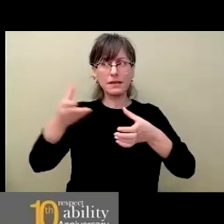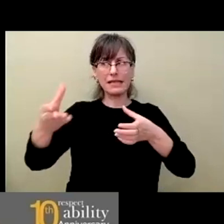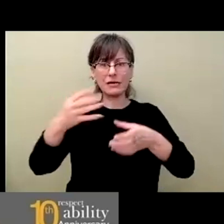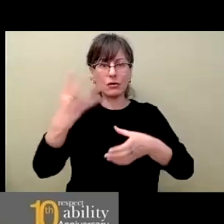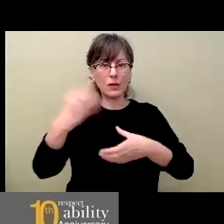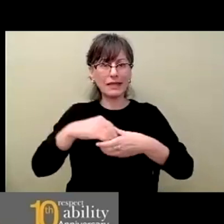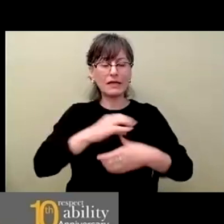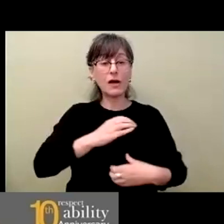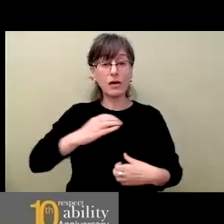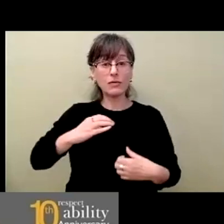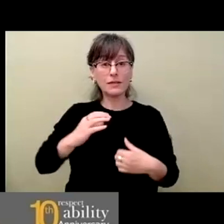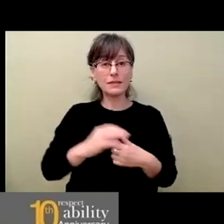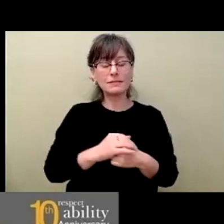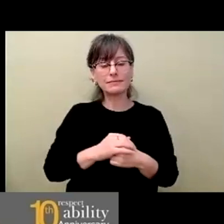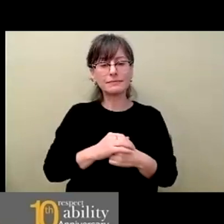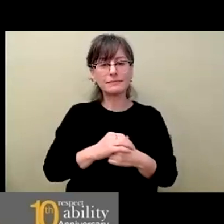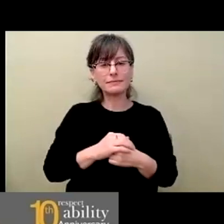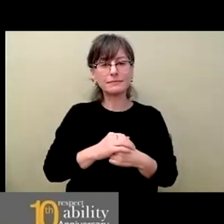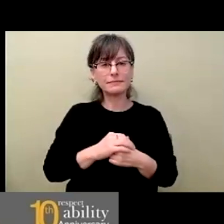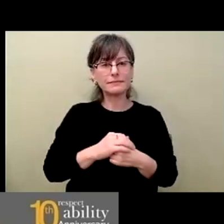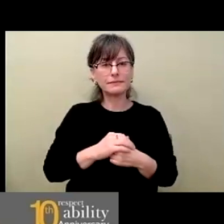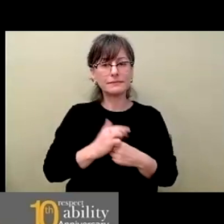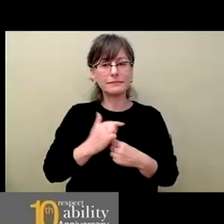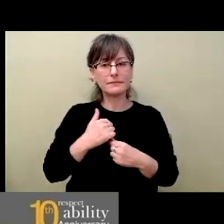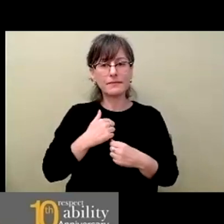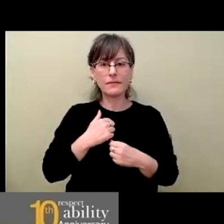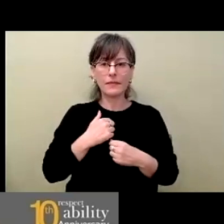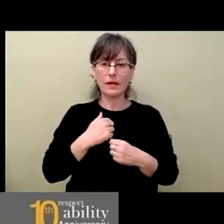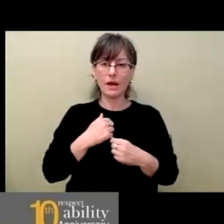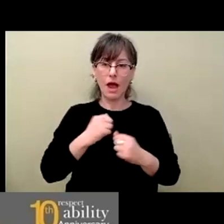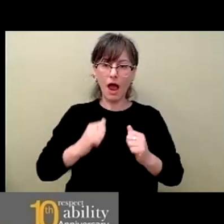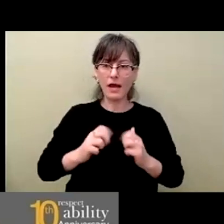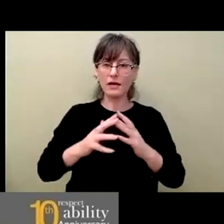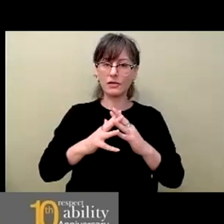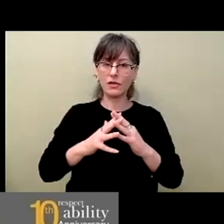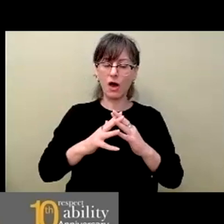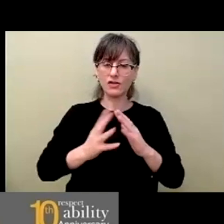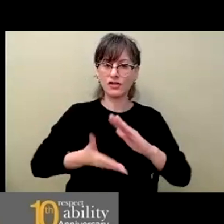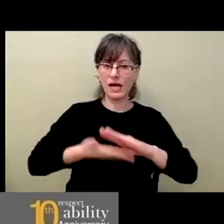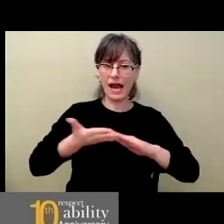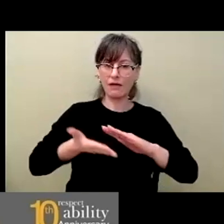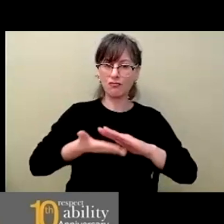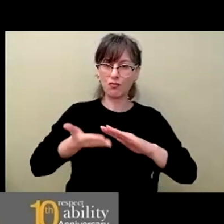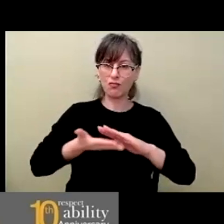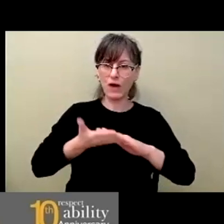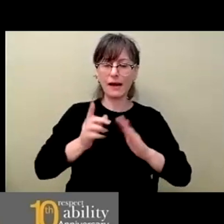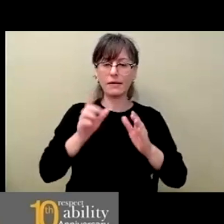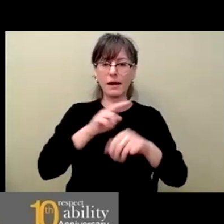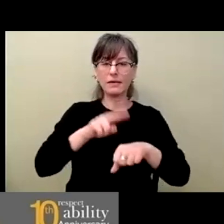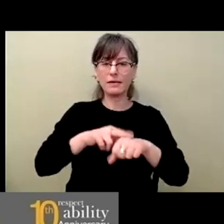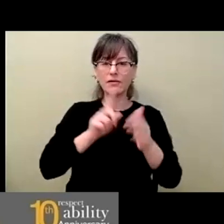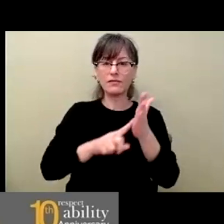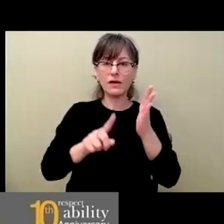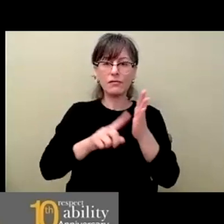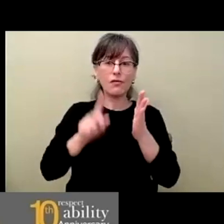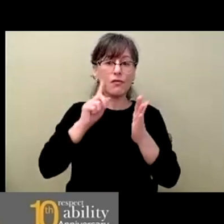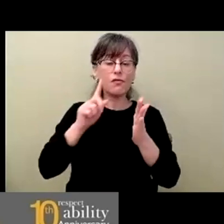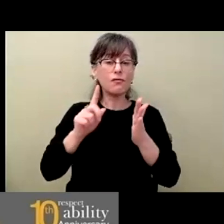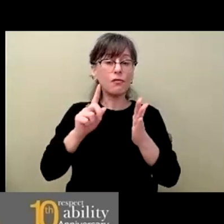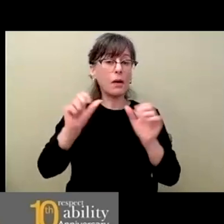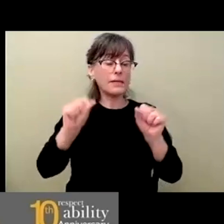Congress. And I launched and ran a national investigation into potentially